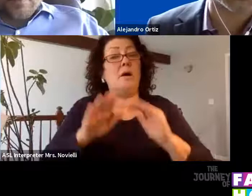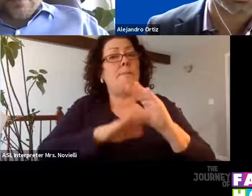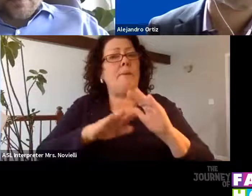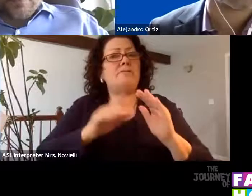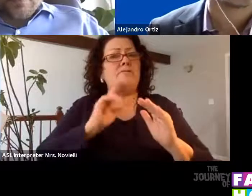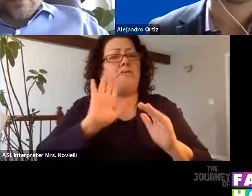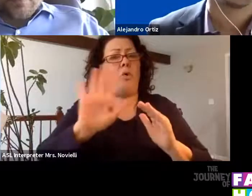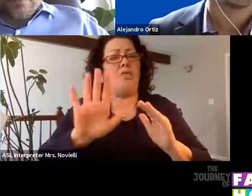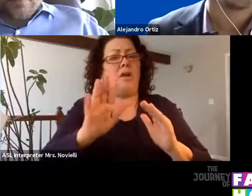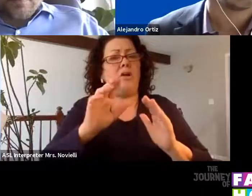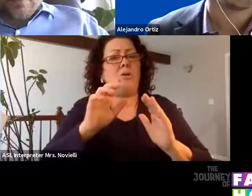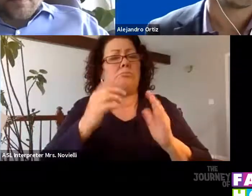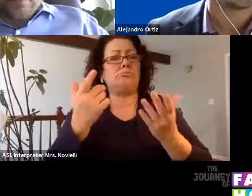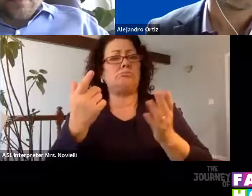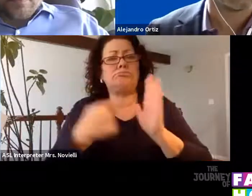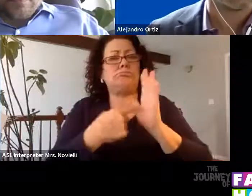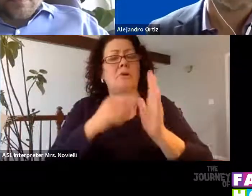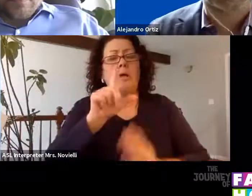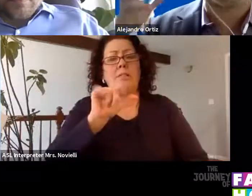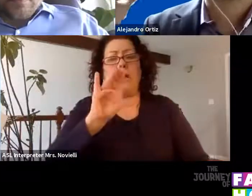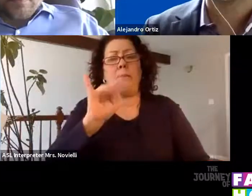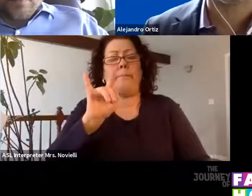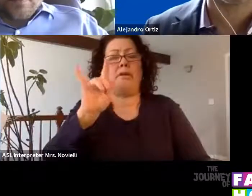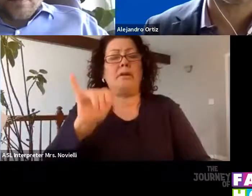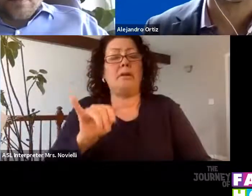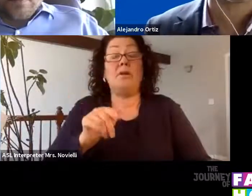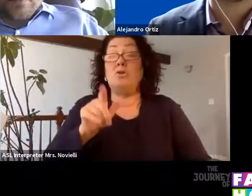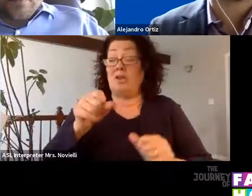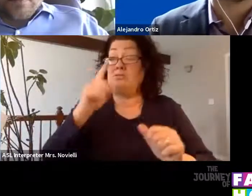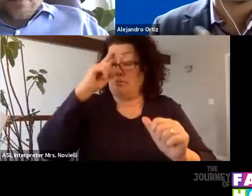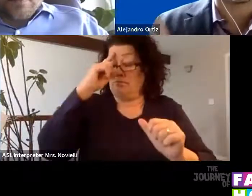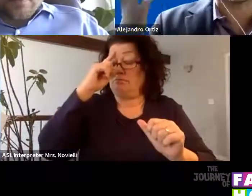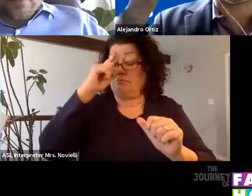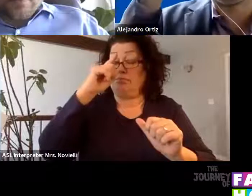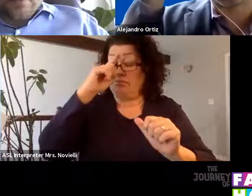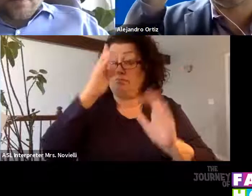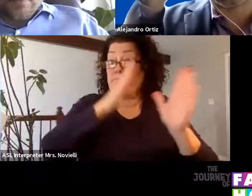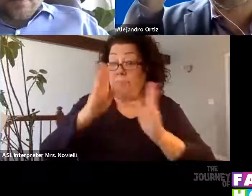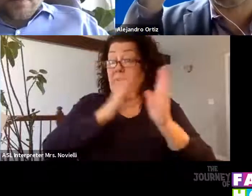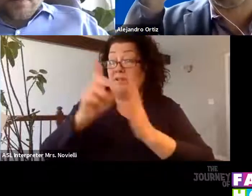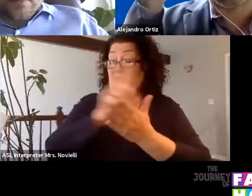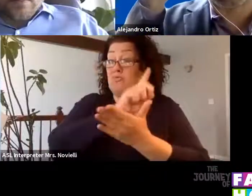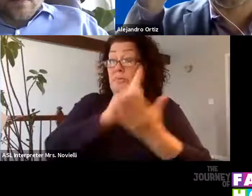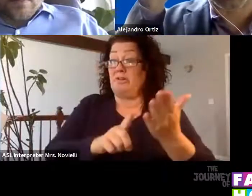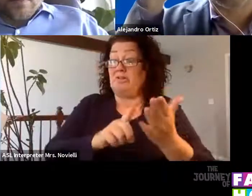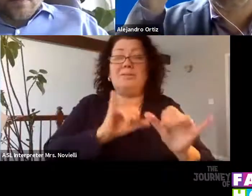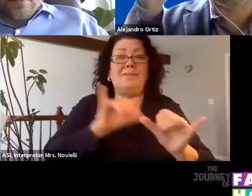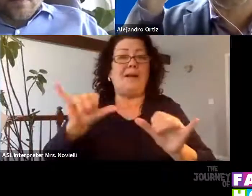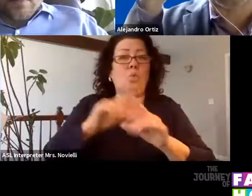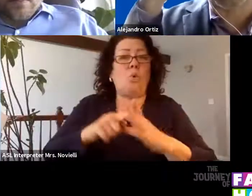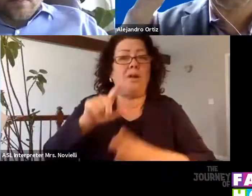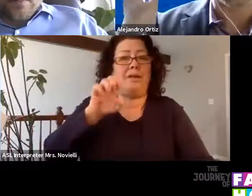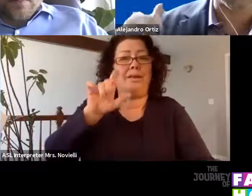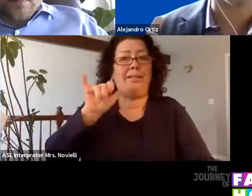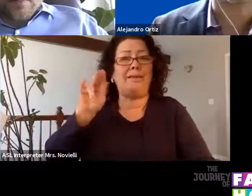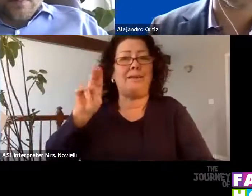Fair Housing Act, you have you can allege intentional discrimination. That is along the lines of what was Elaine and you were talking about in